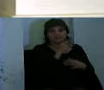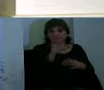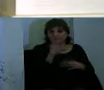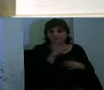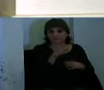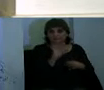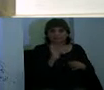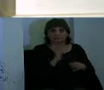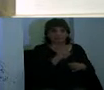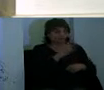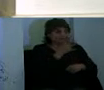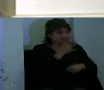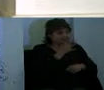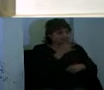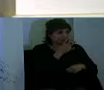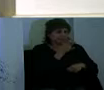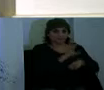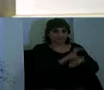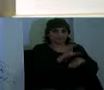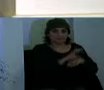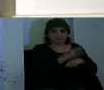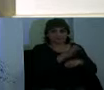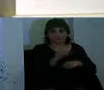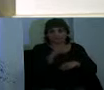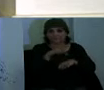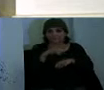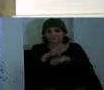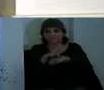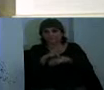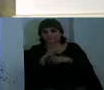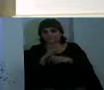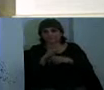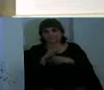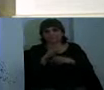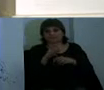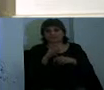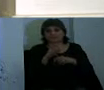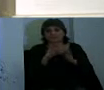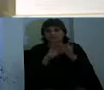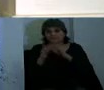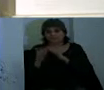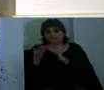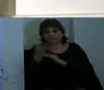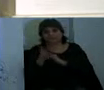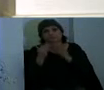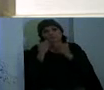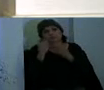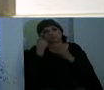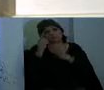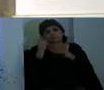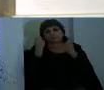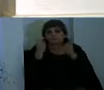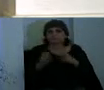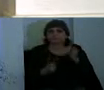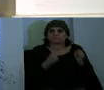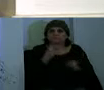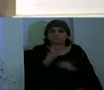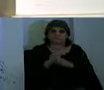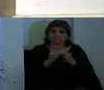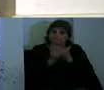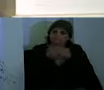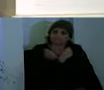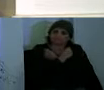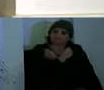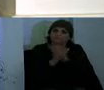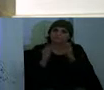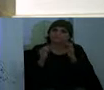our Bayanihan Filipino community there. Thank you for many years of love and support